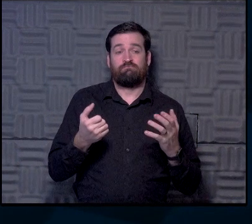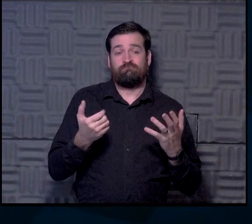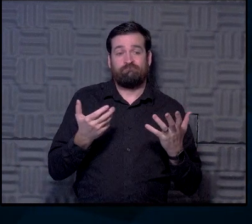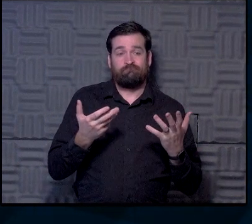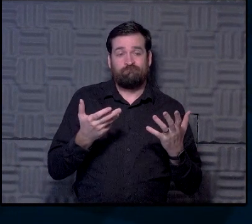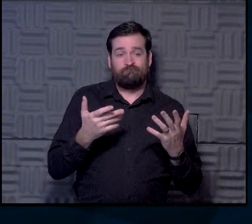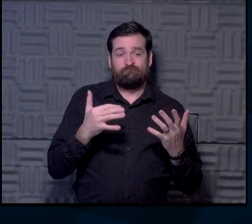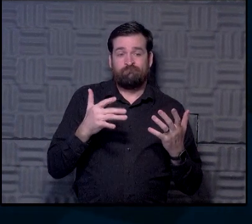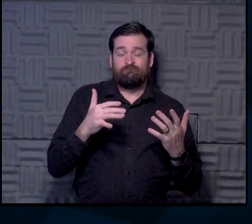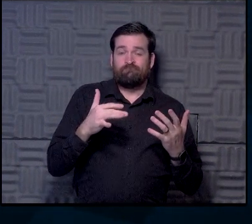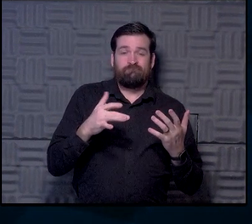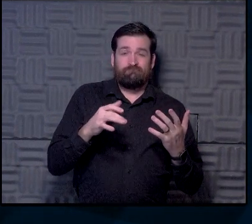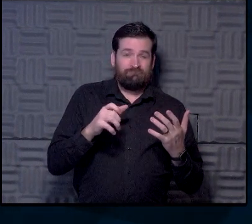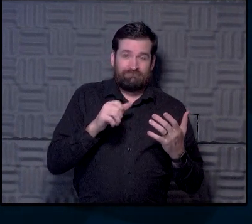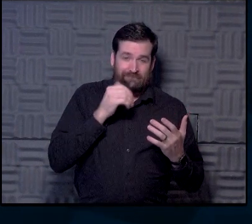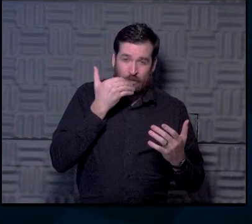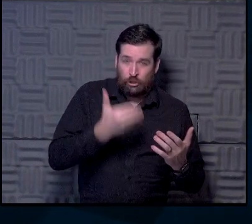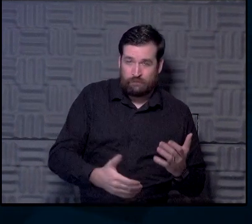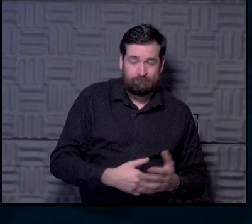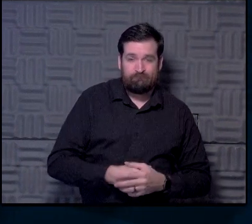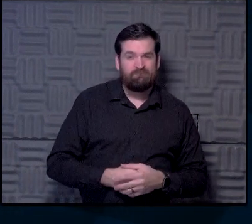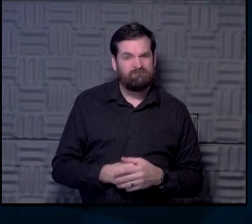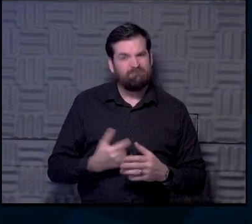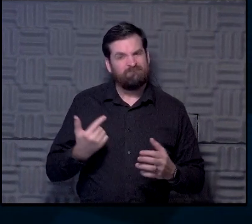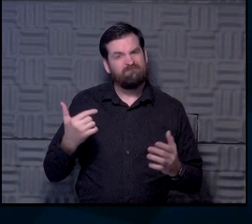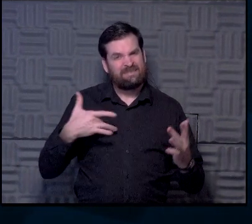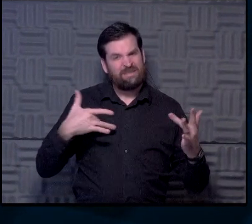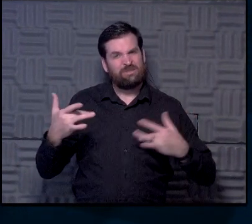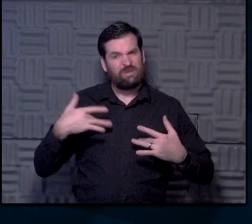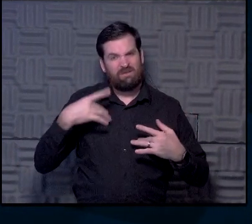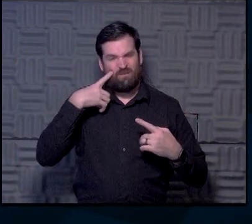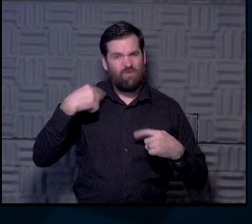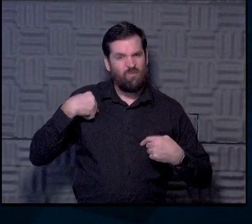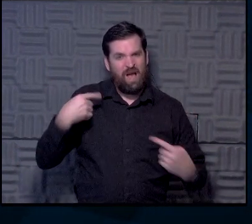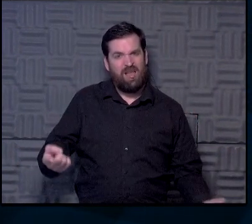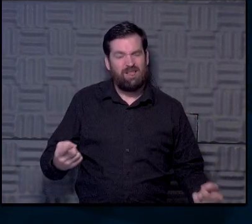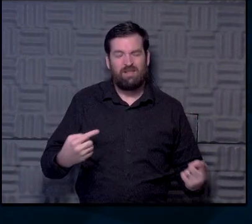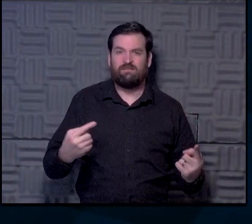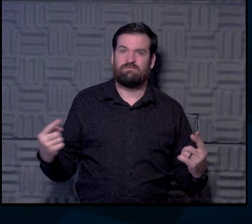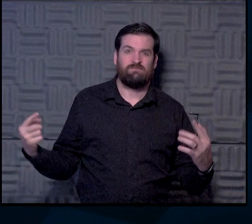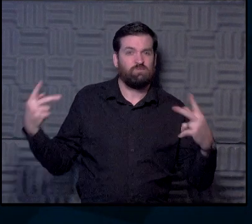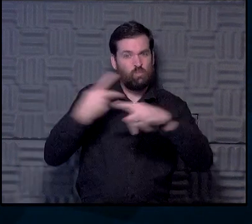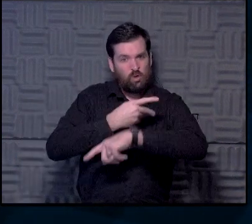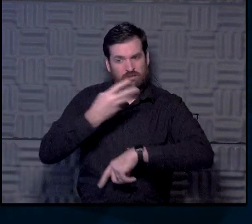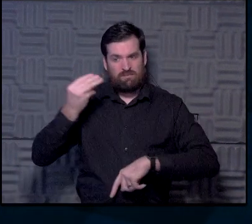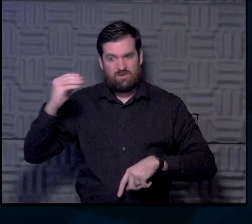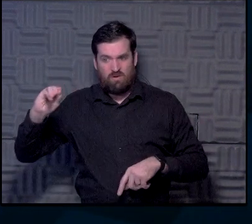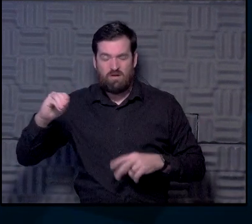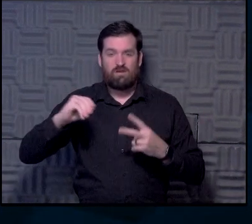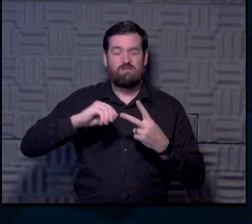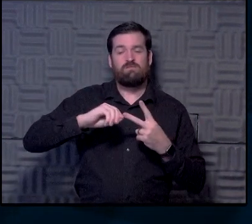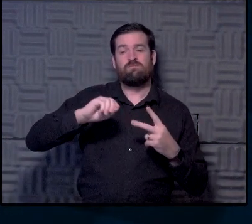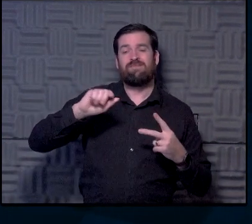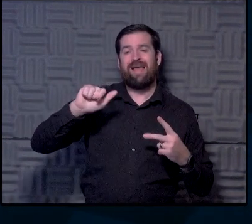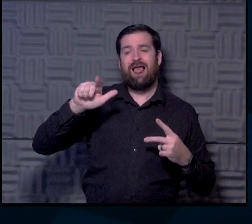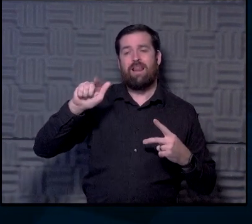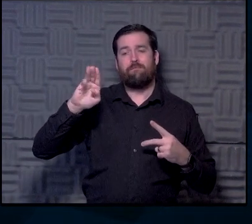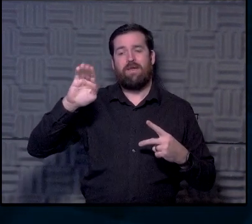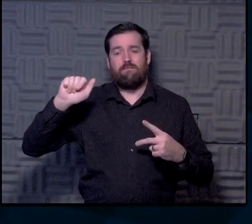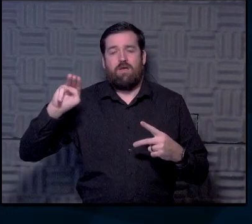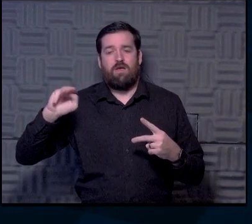level not in a good place. And we've been concerned about this for a while, higher than Missouri or Alabama or Louisiana.